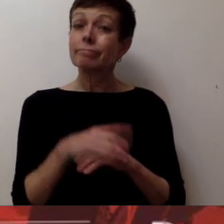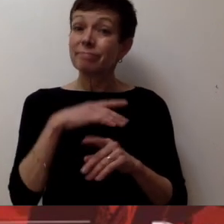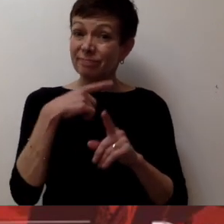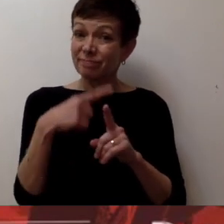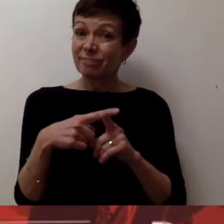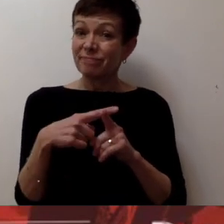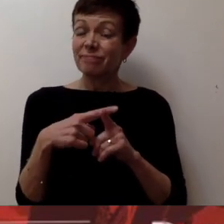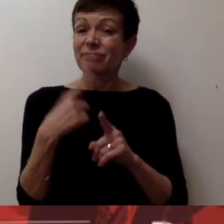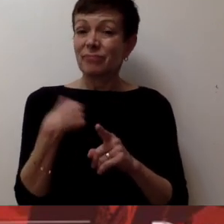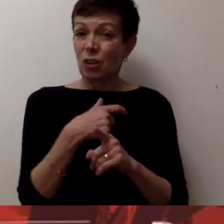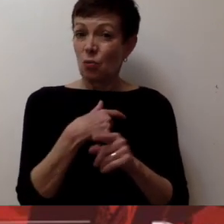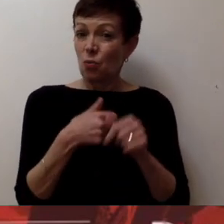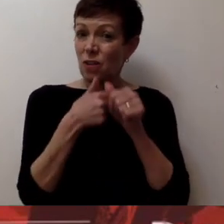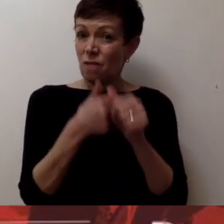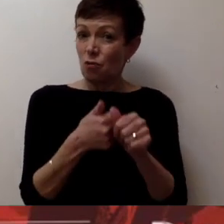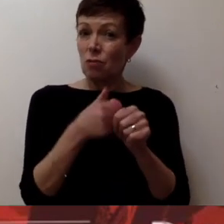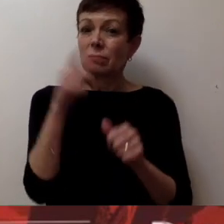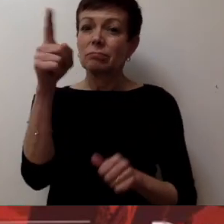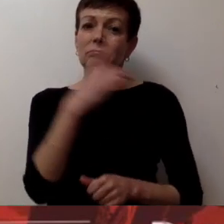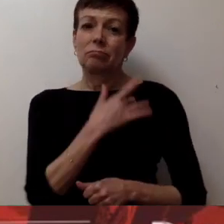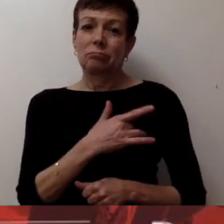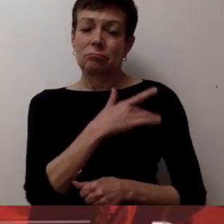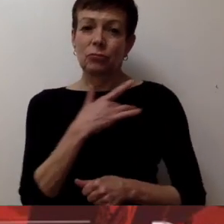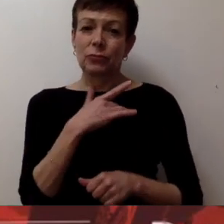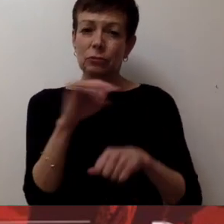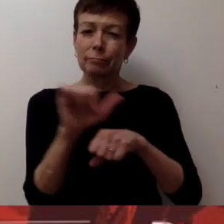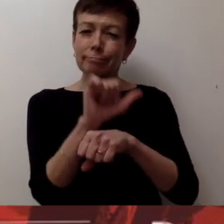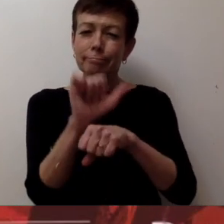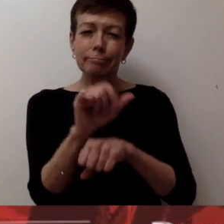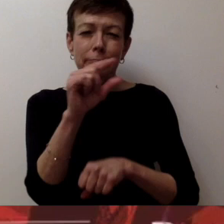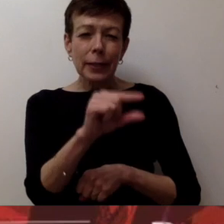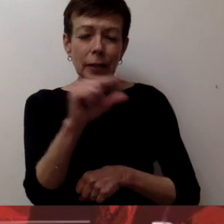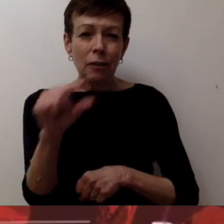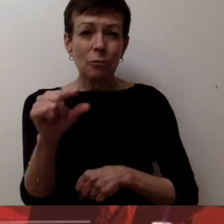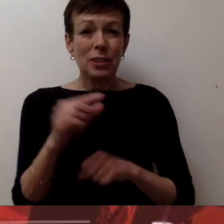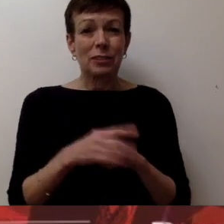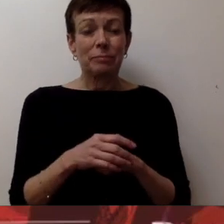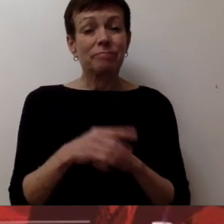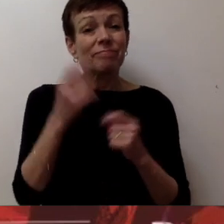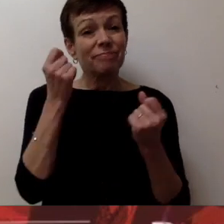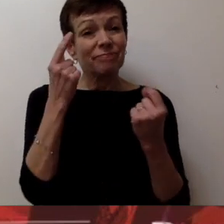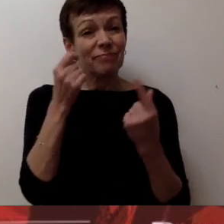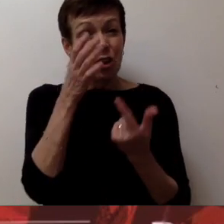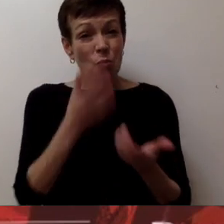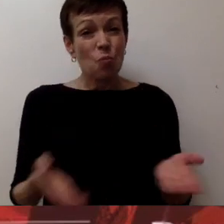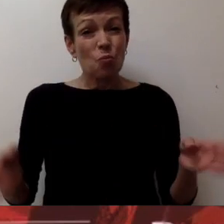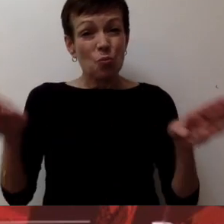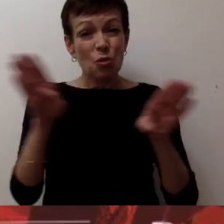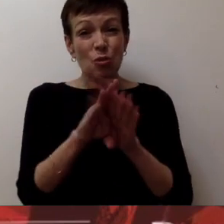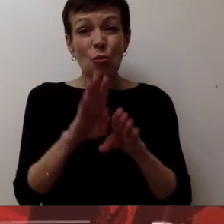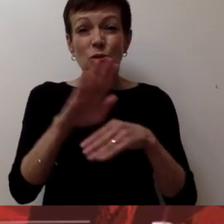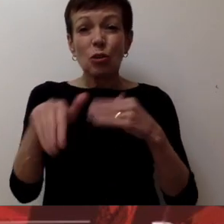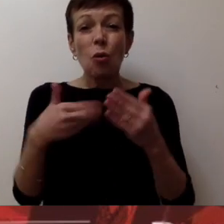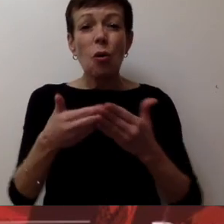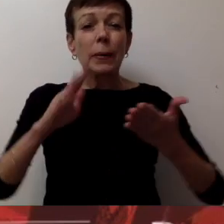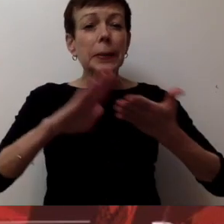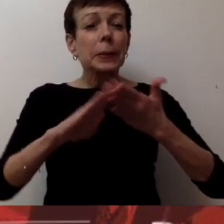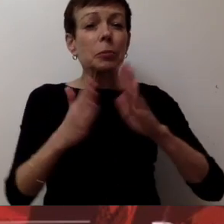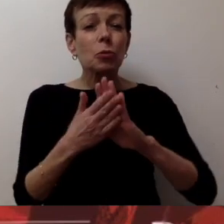that we have and interpretation from the provincial government. The garden plots do remain closed at this